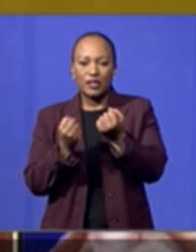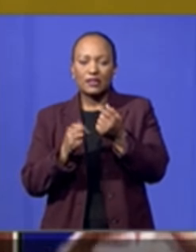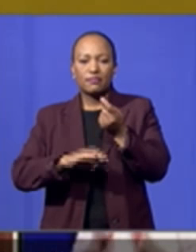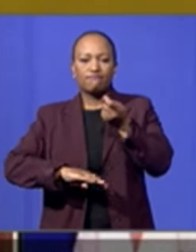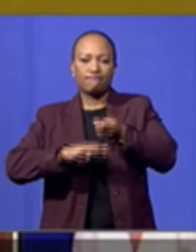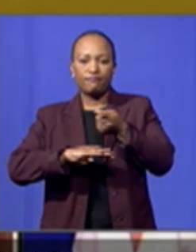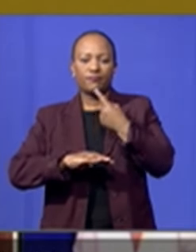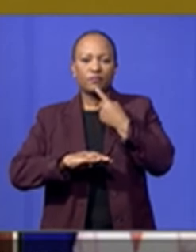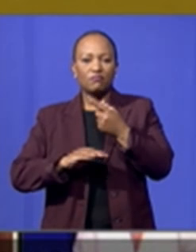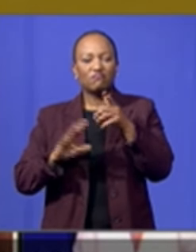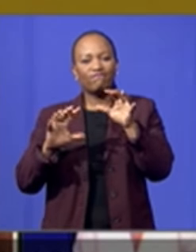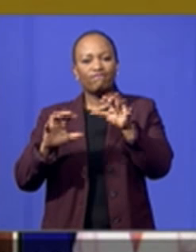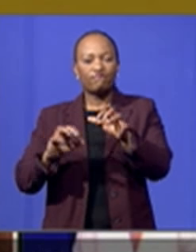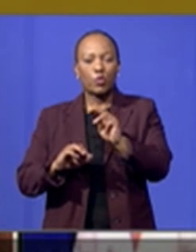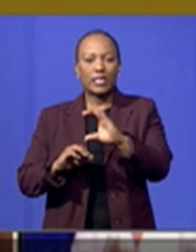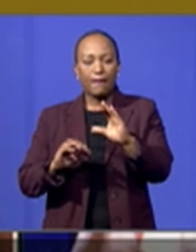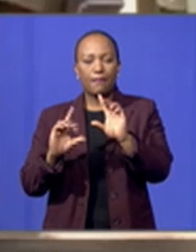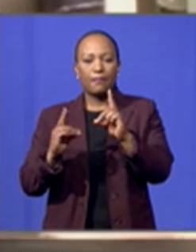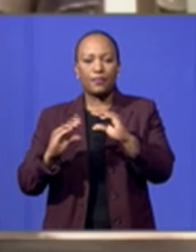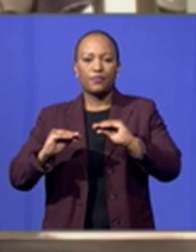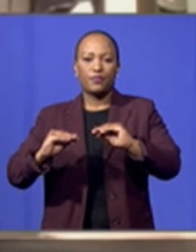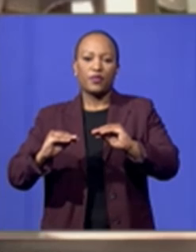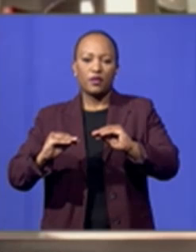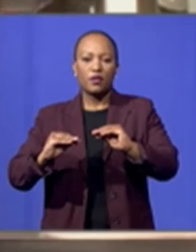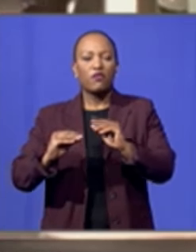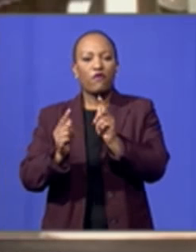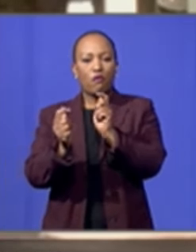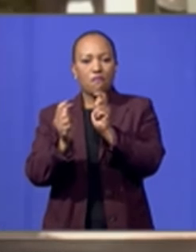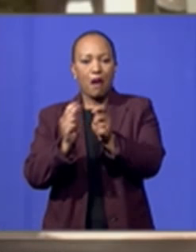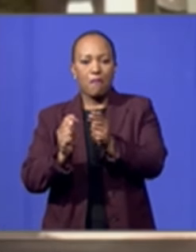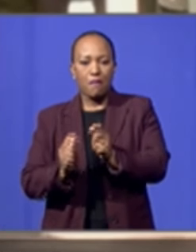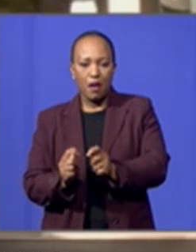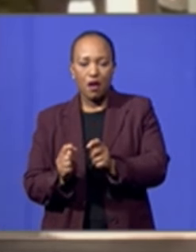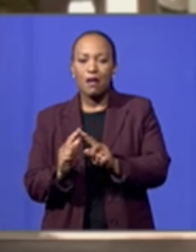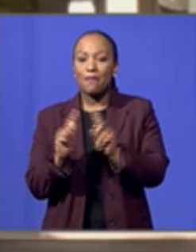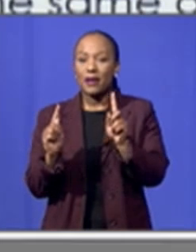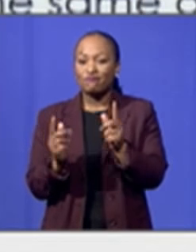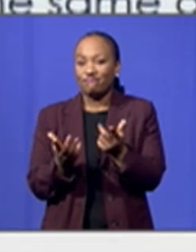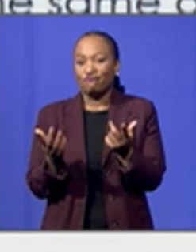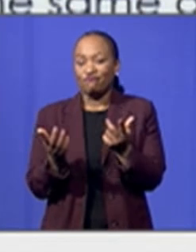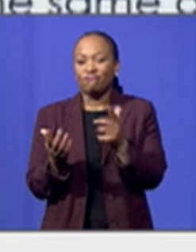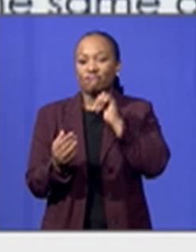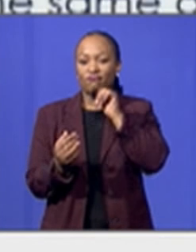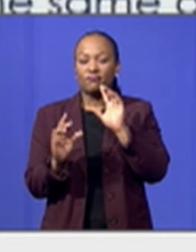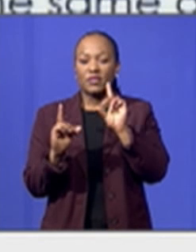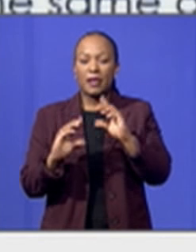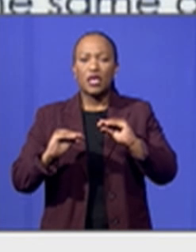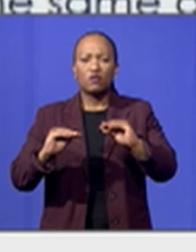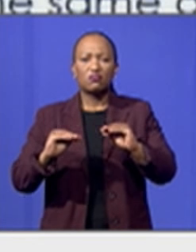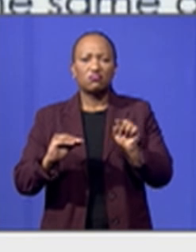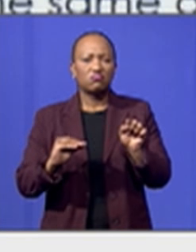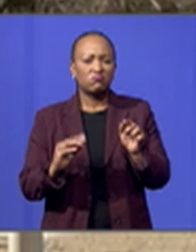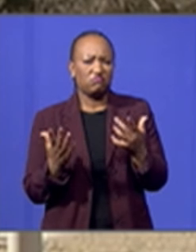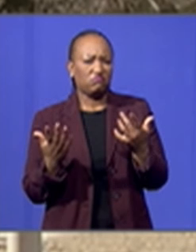tsa go gapeletsa lefapha la thuto kwa Western Cape go dira diphetogo. Le fa go ntse jalo, lefapha le gatelela gore